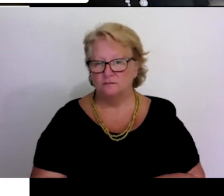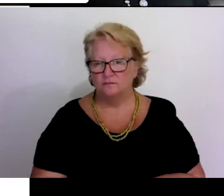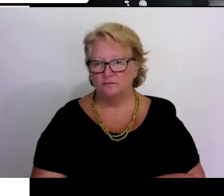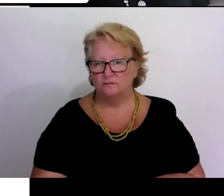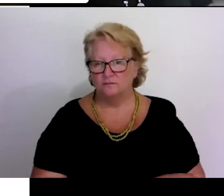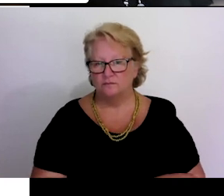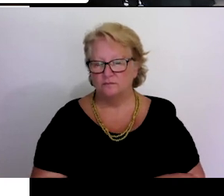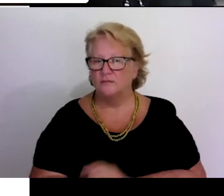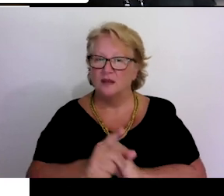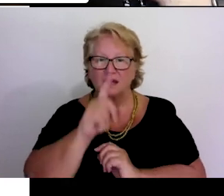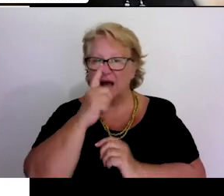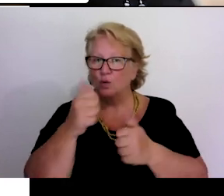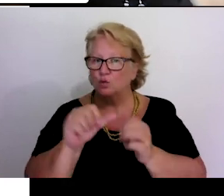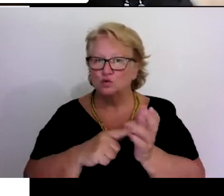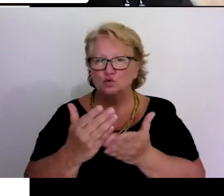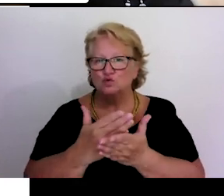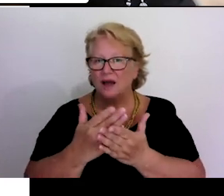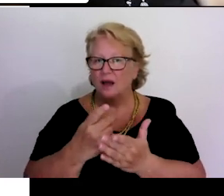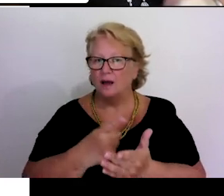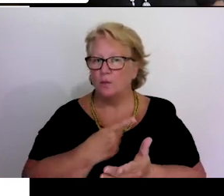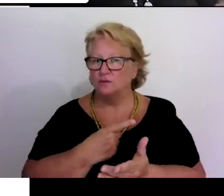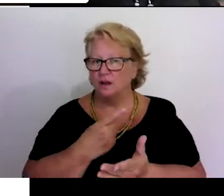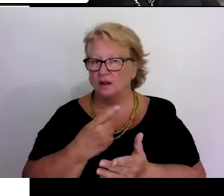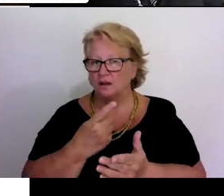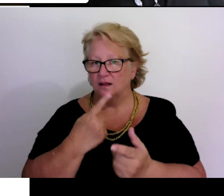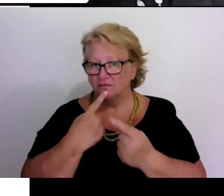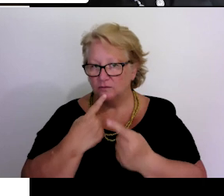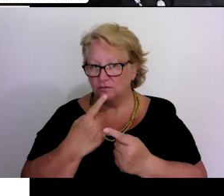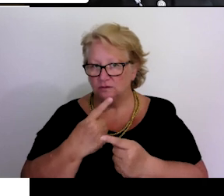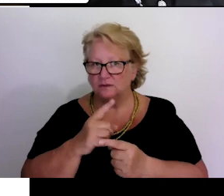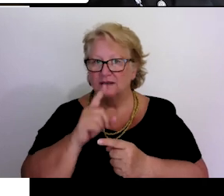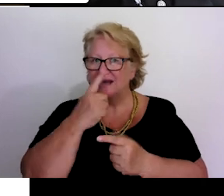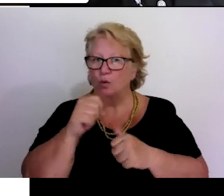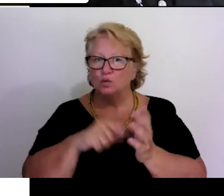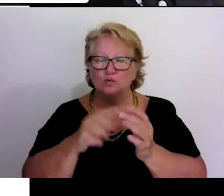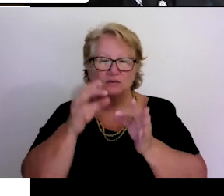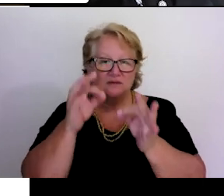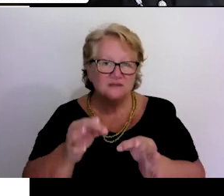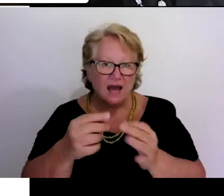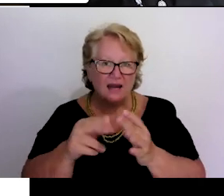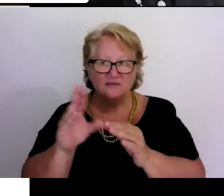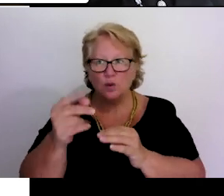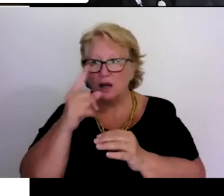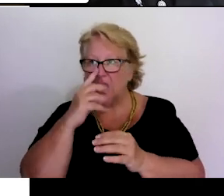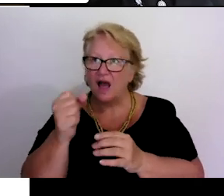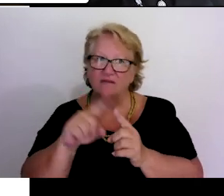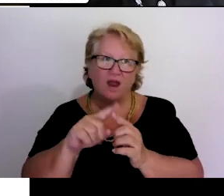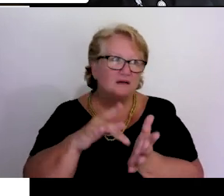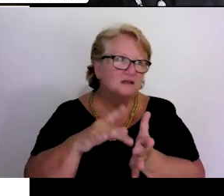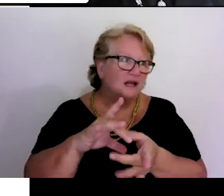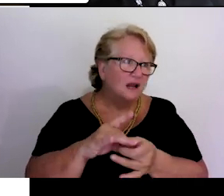used to share personal information about people. It can't be used to decide if a person can get government assistance like Centrelink or